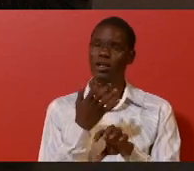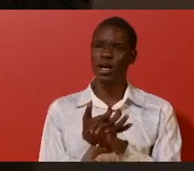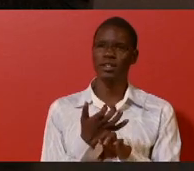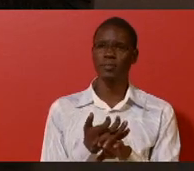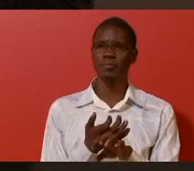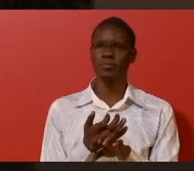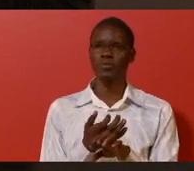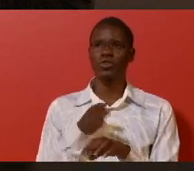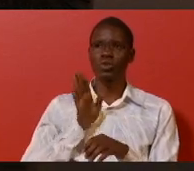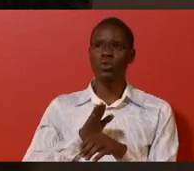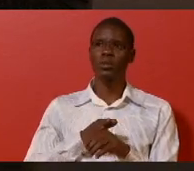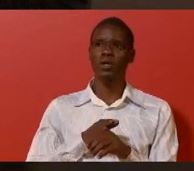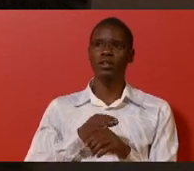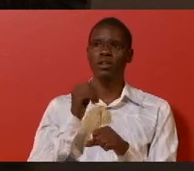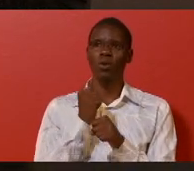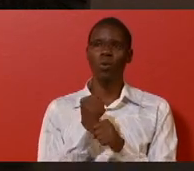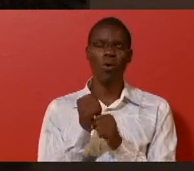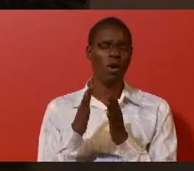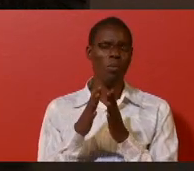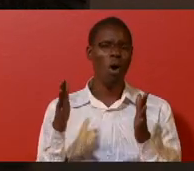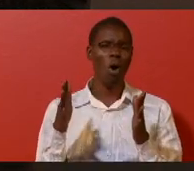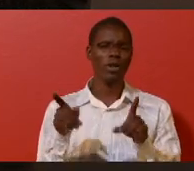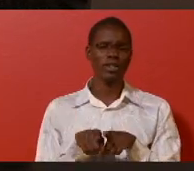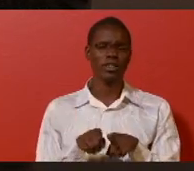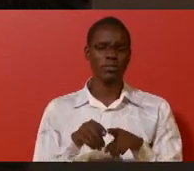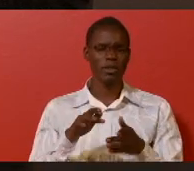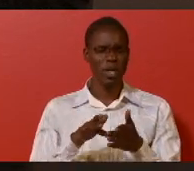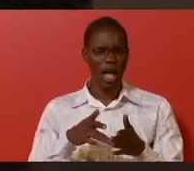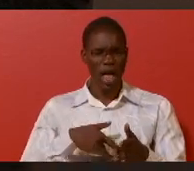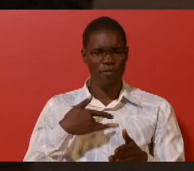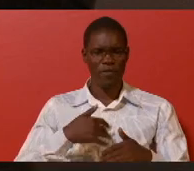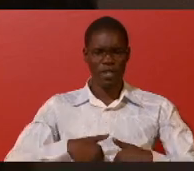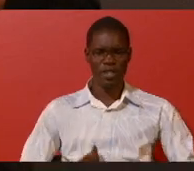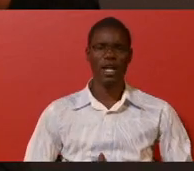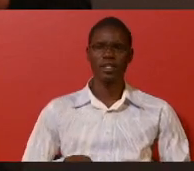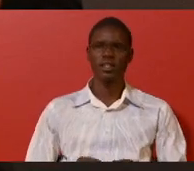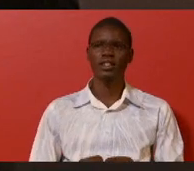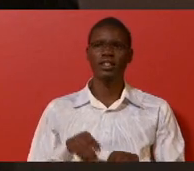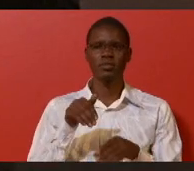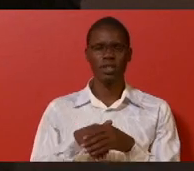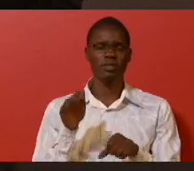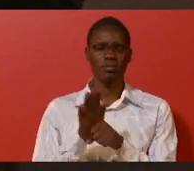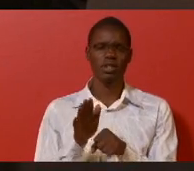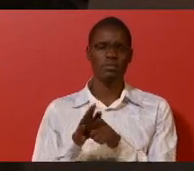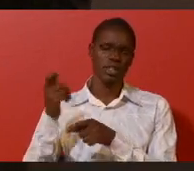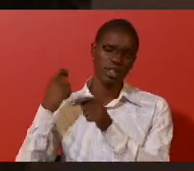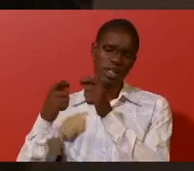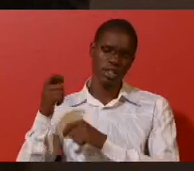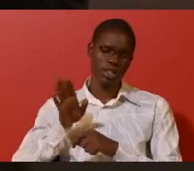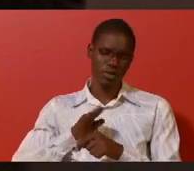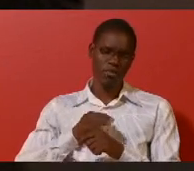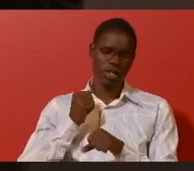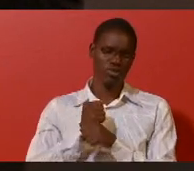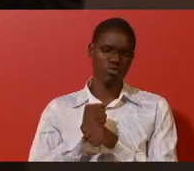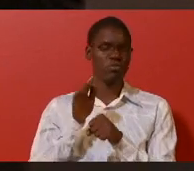women. And women tend to get more tired than men, because in many cultures, women do so much more than men. Not only do they